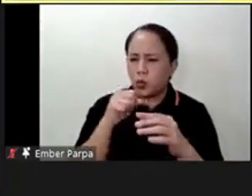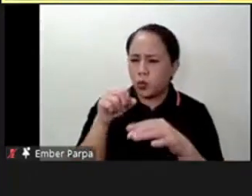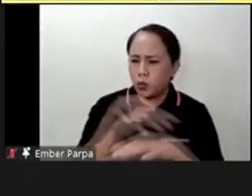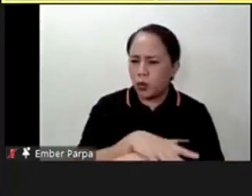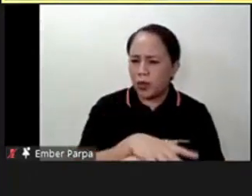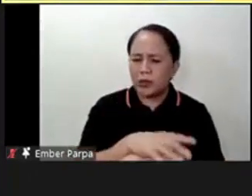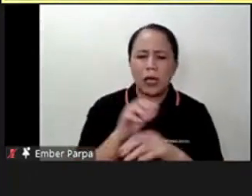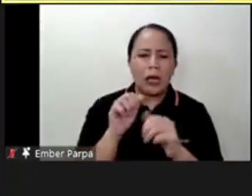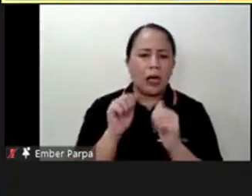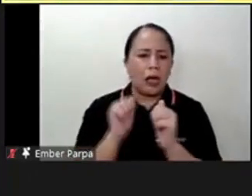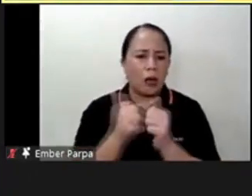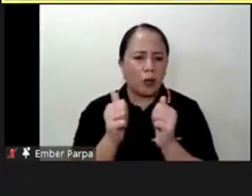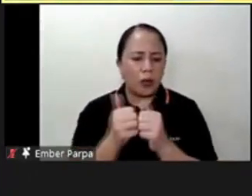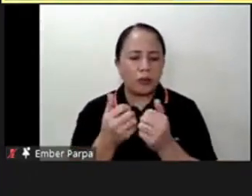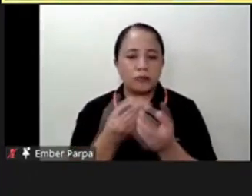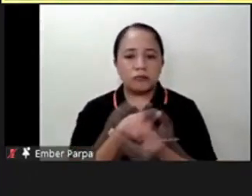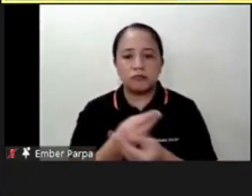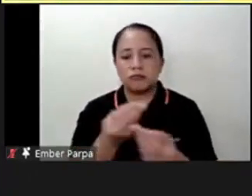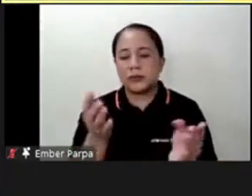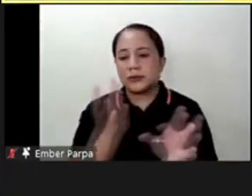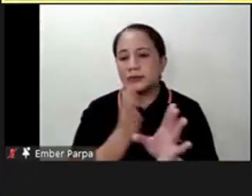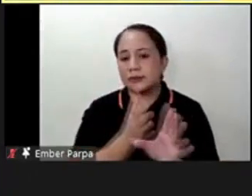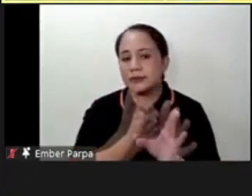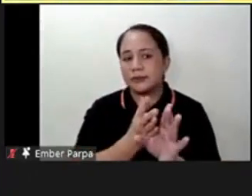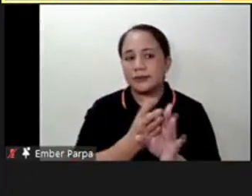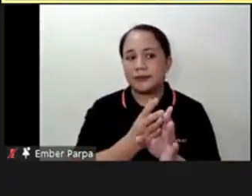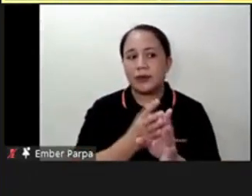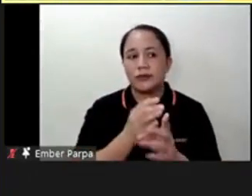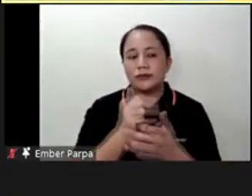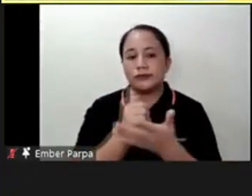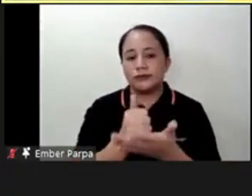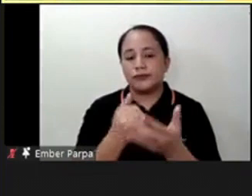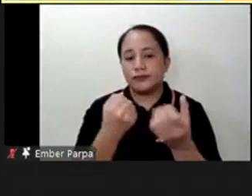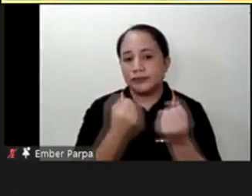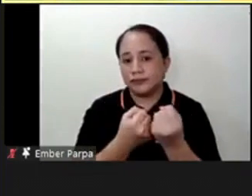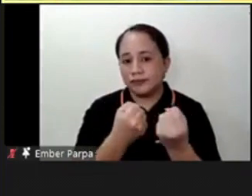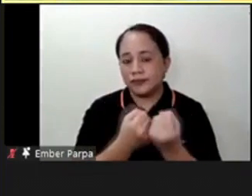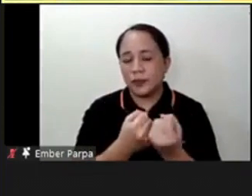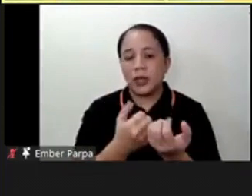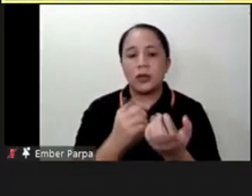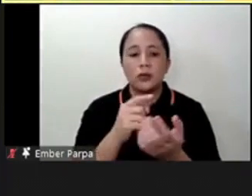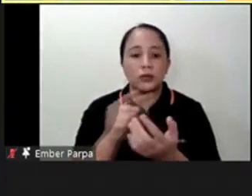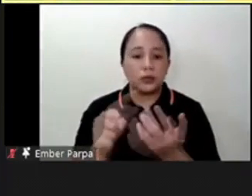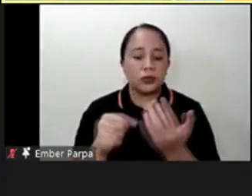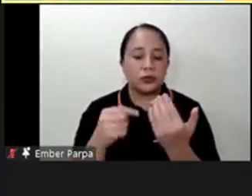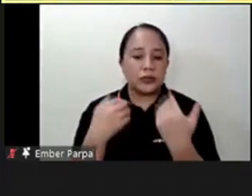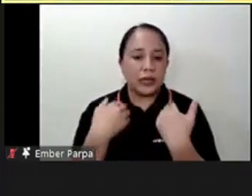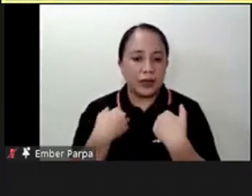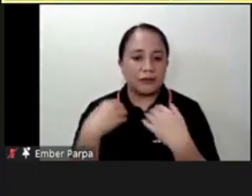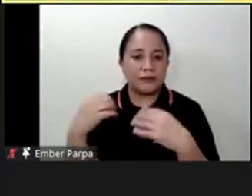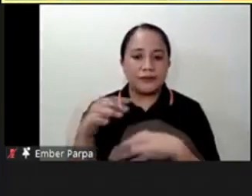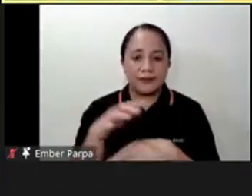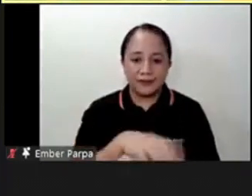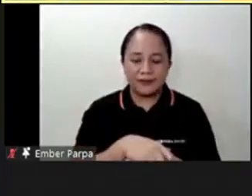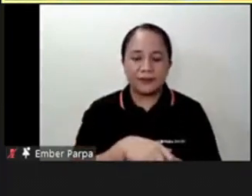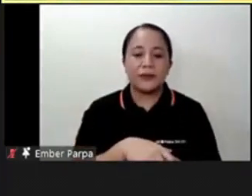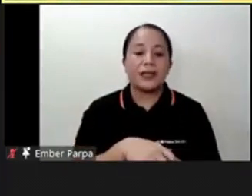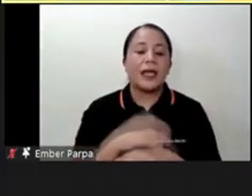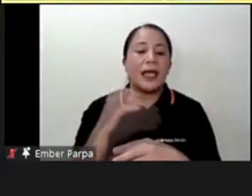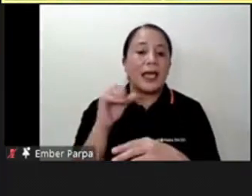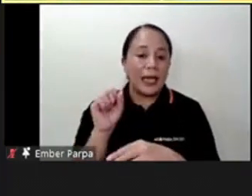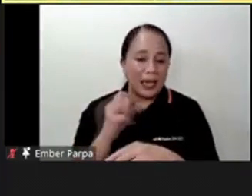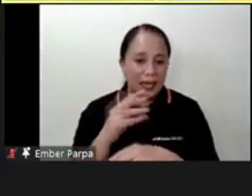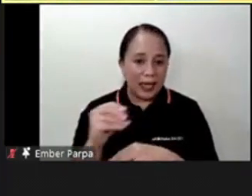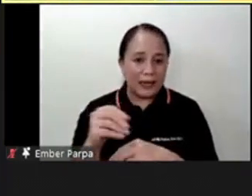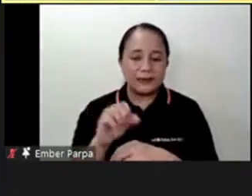how, providing psychological first aid for those who may have been affected. And of course,